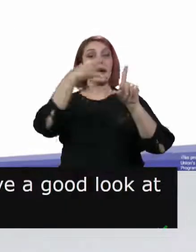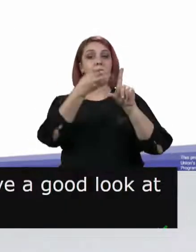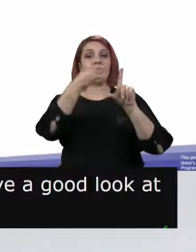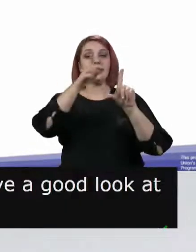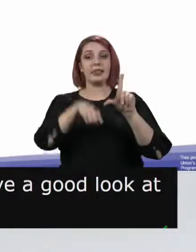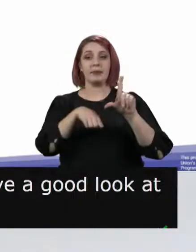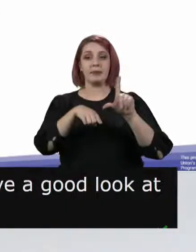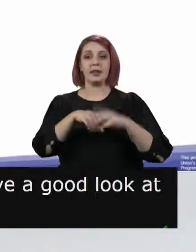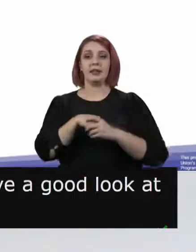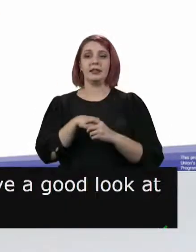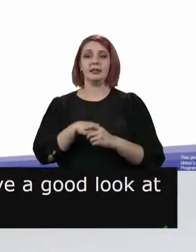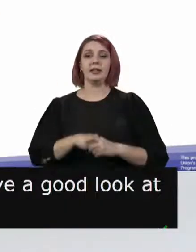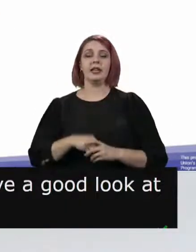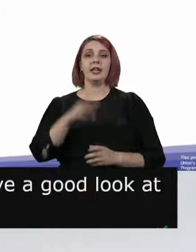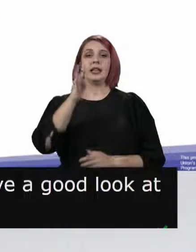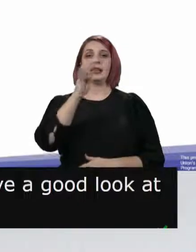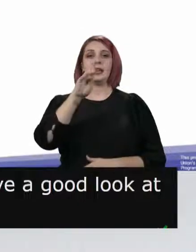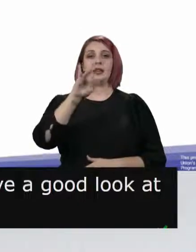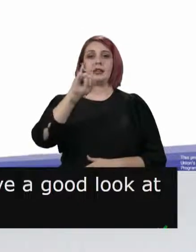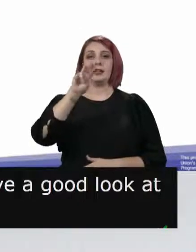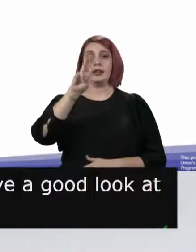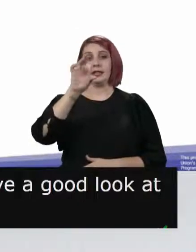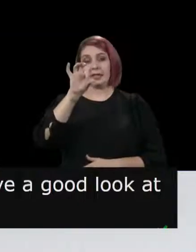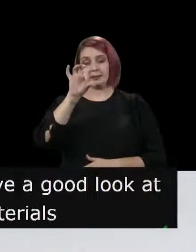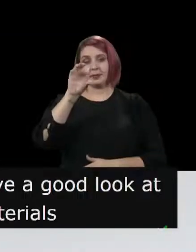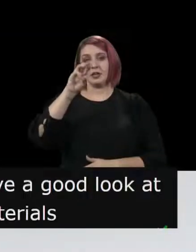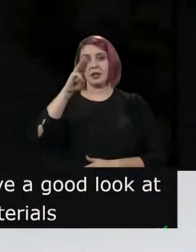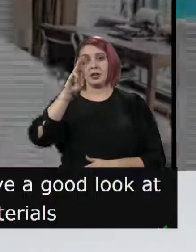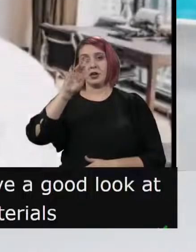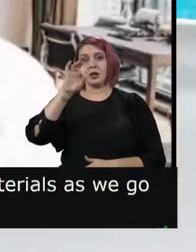go into the final year of that EU-funded project.